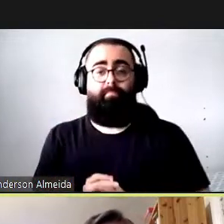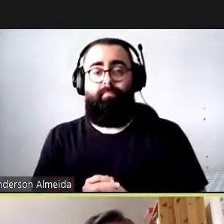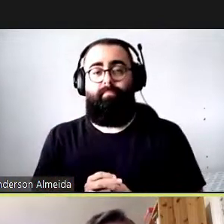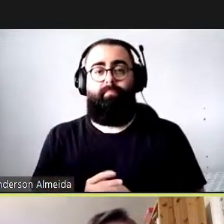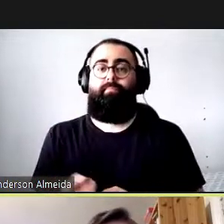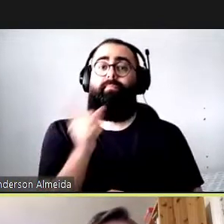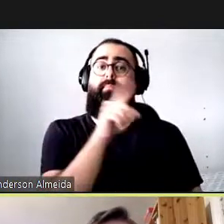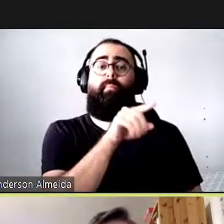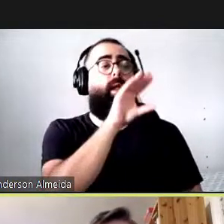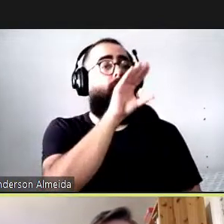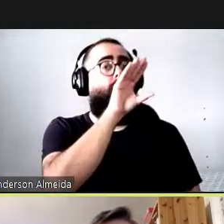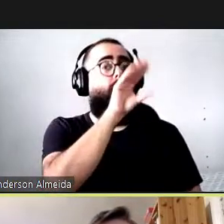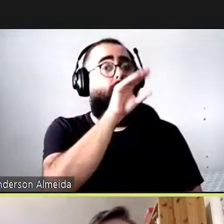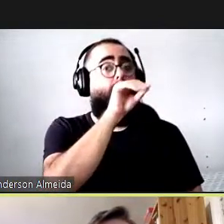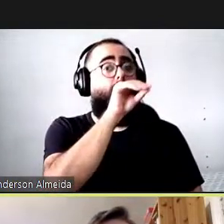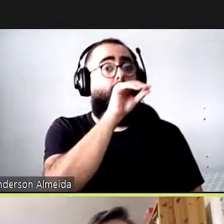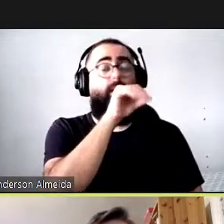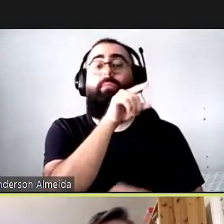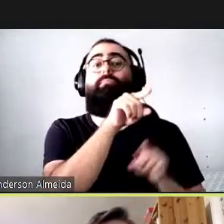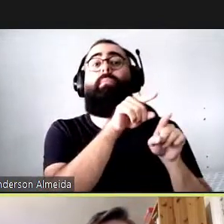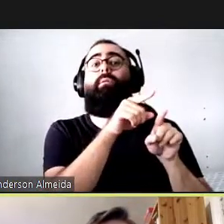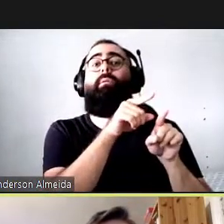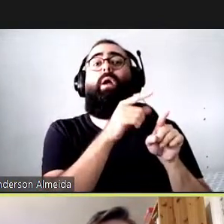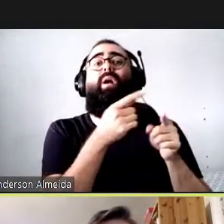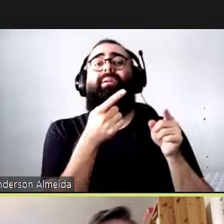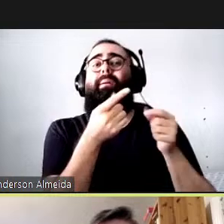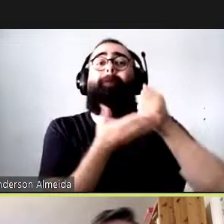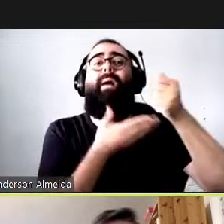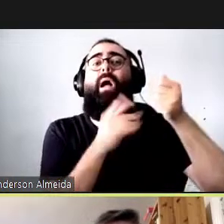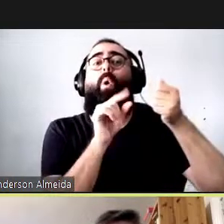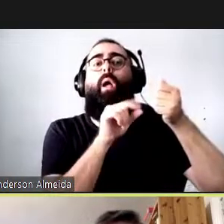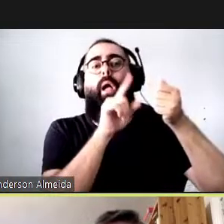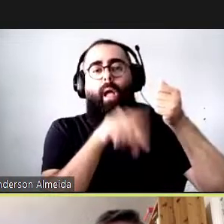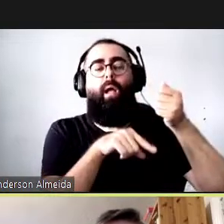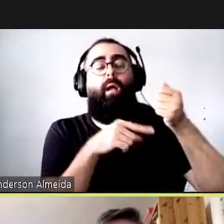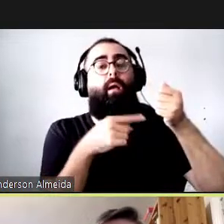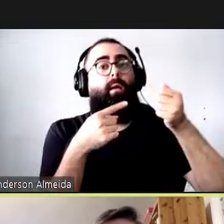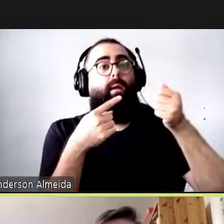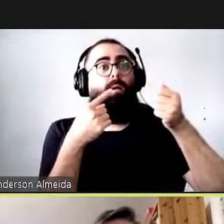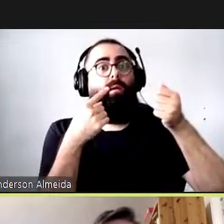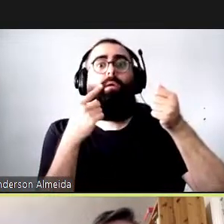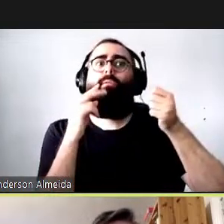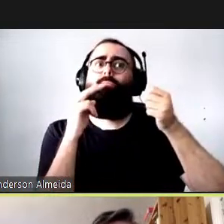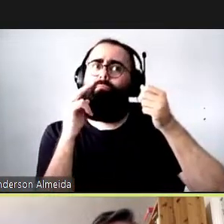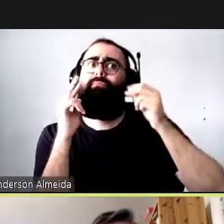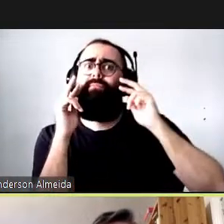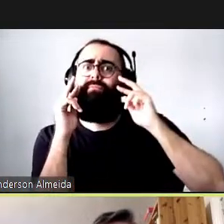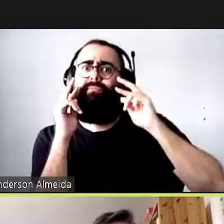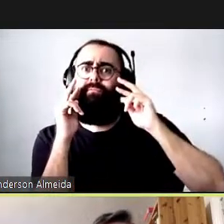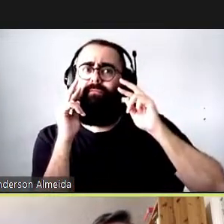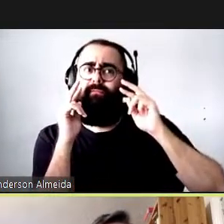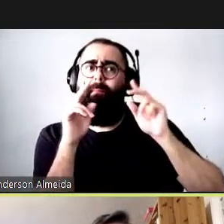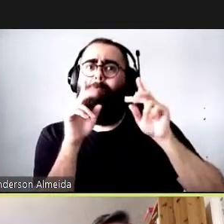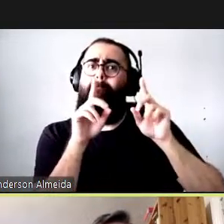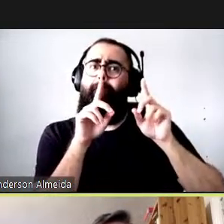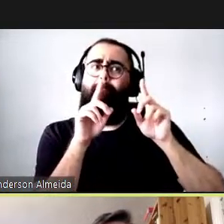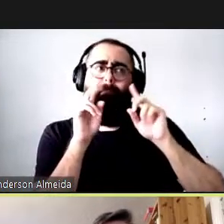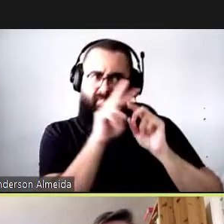Speech, it turns out, relies a little bit on vision, but relies primarily on hearing.